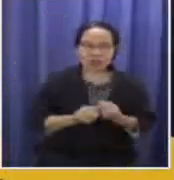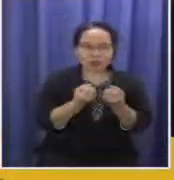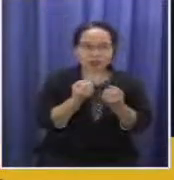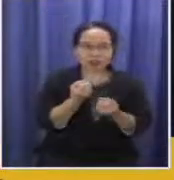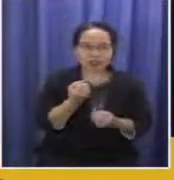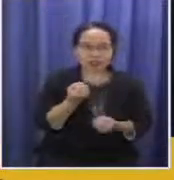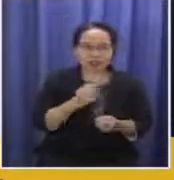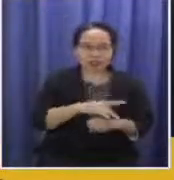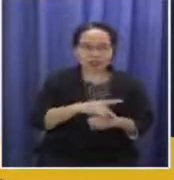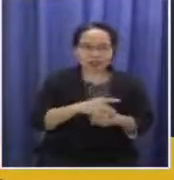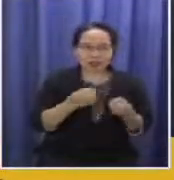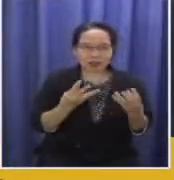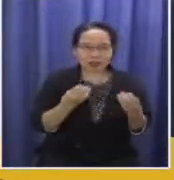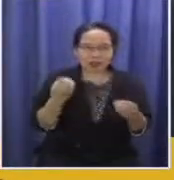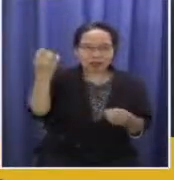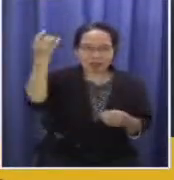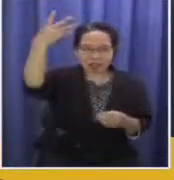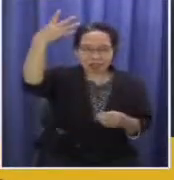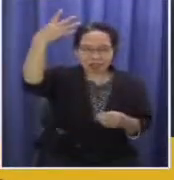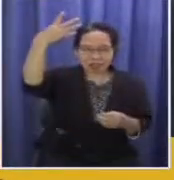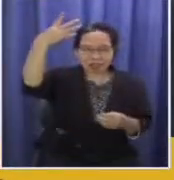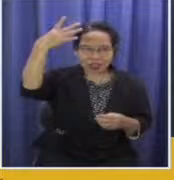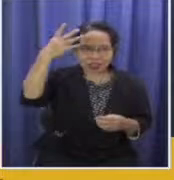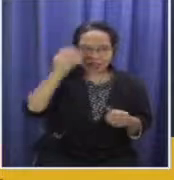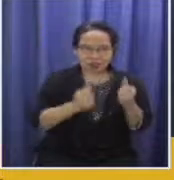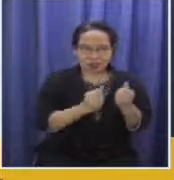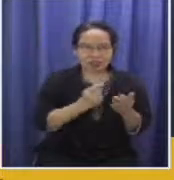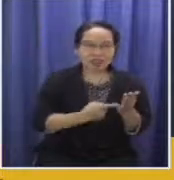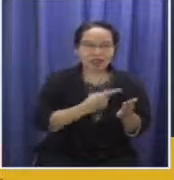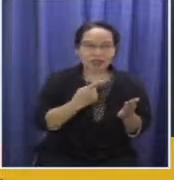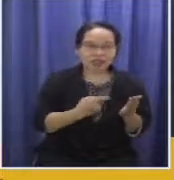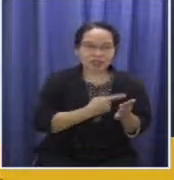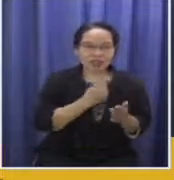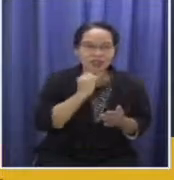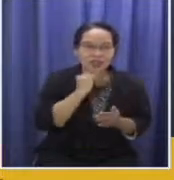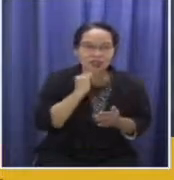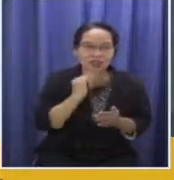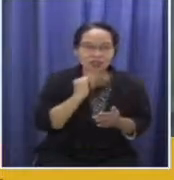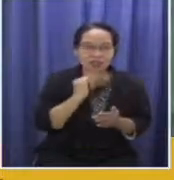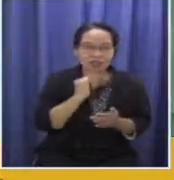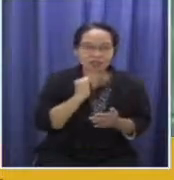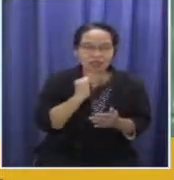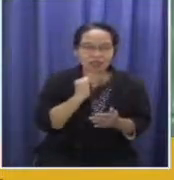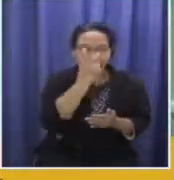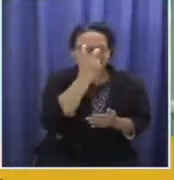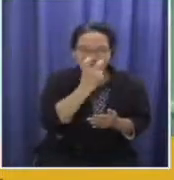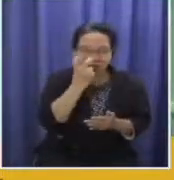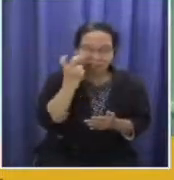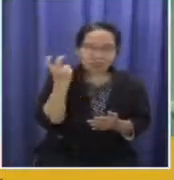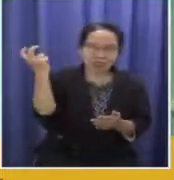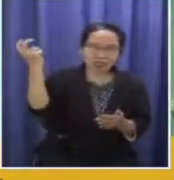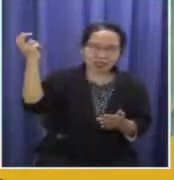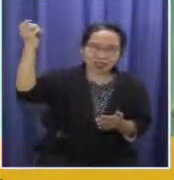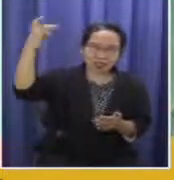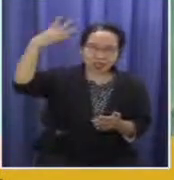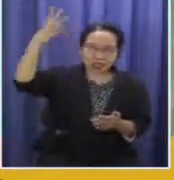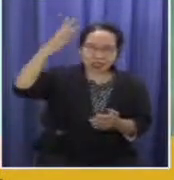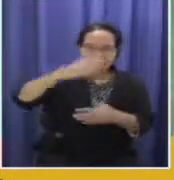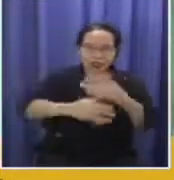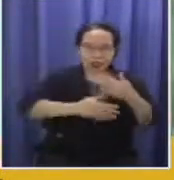earth. There are so many lights there, which sometimes is blinding lights produced